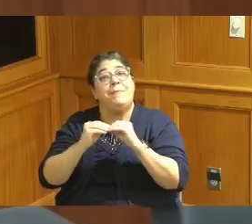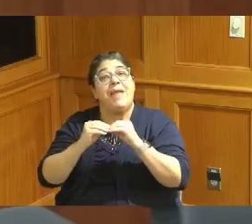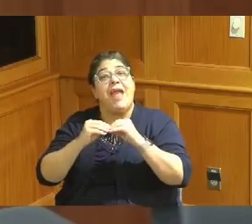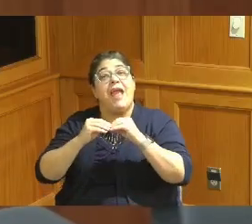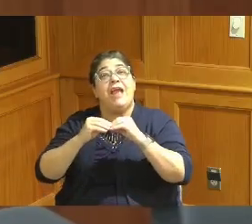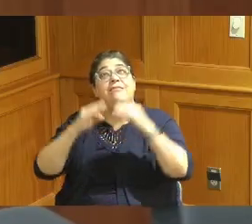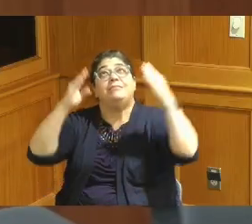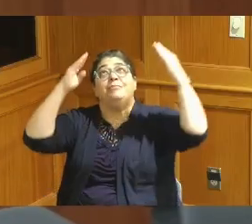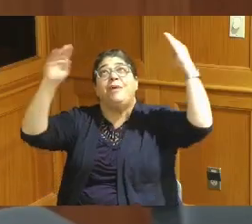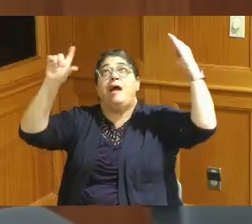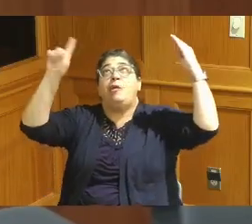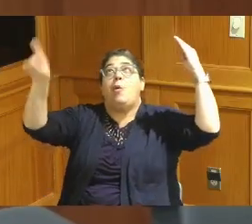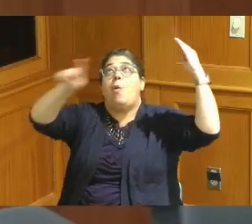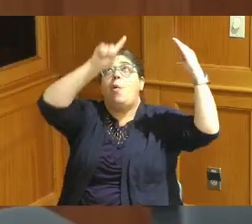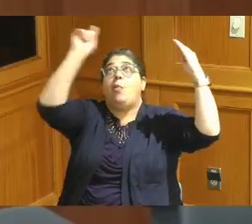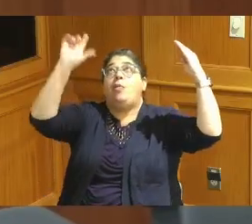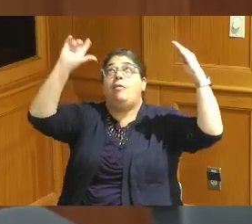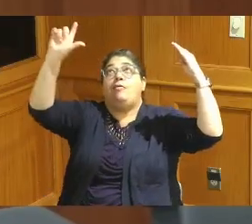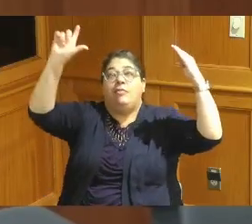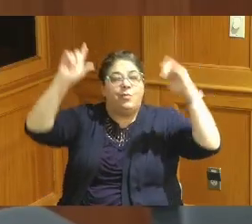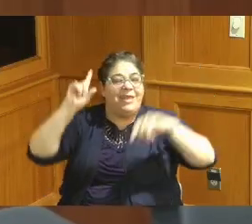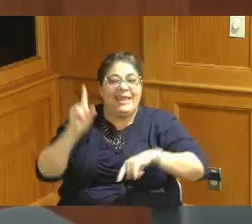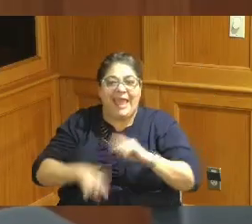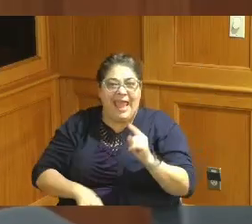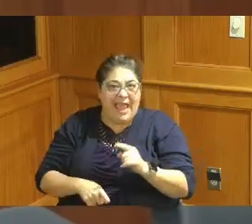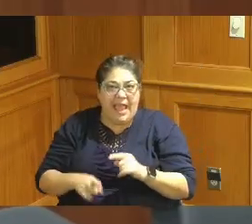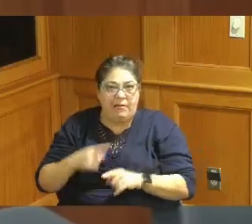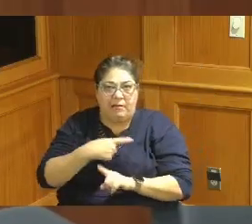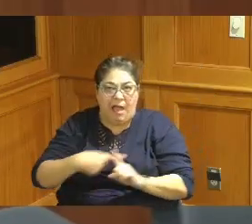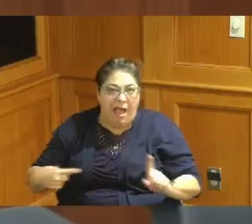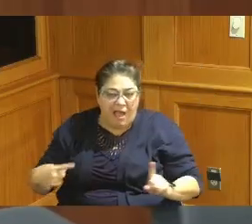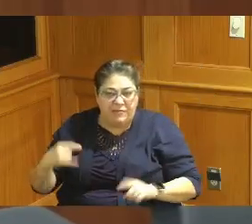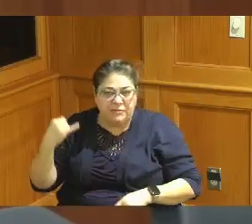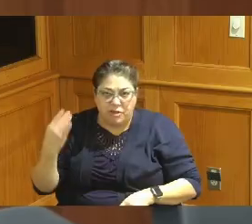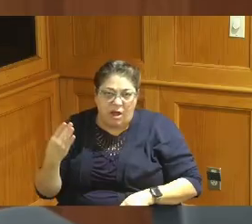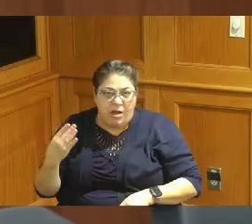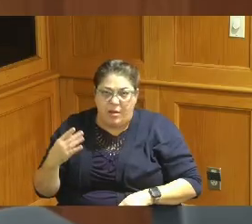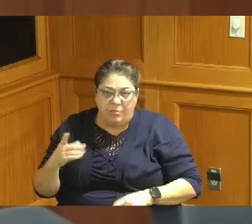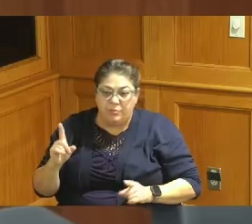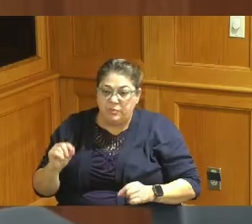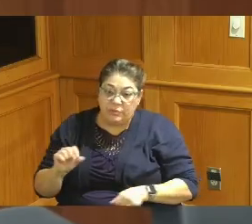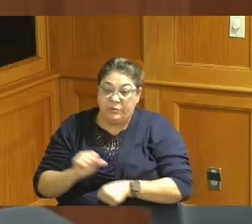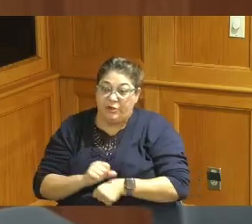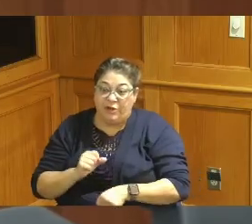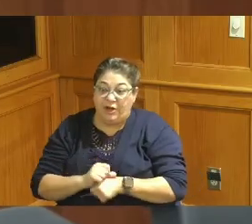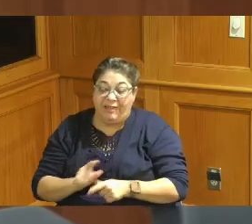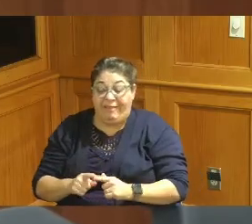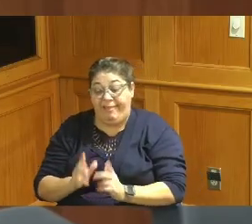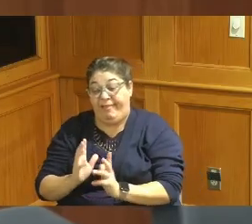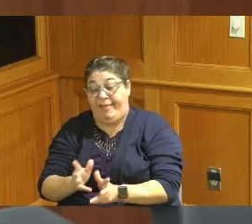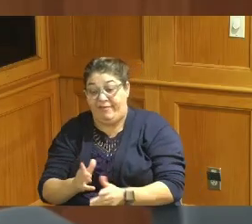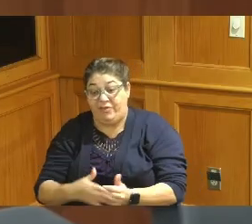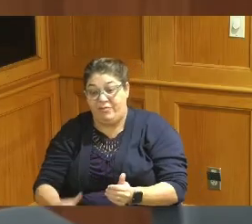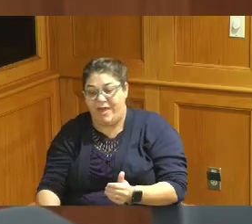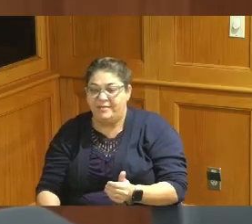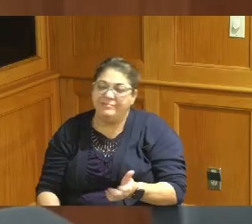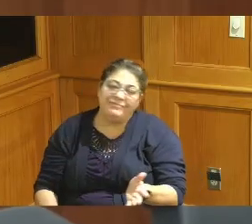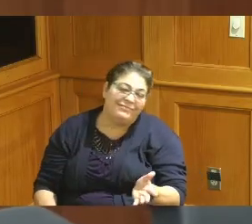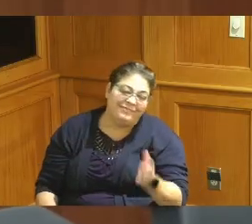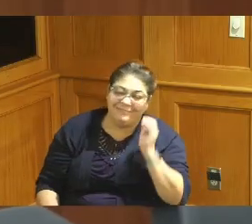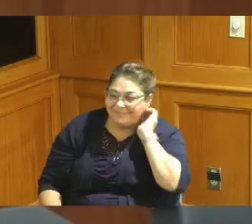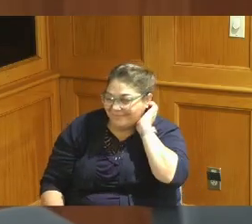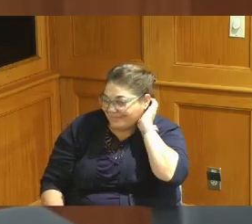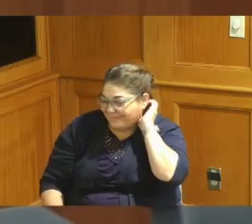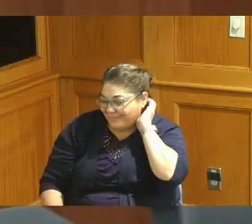leave people with a half-done job, right? So we had to invest. So I think that there is